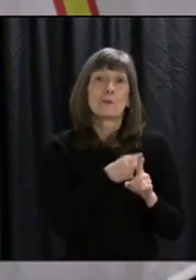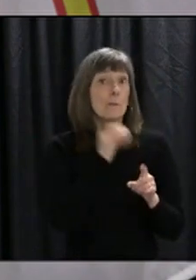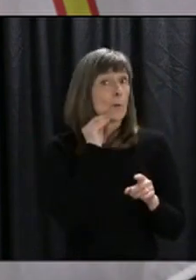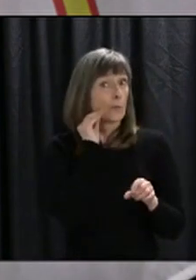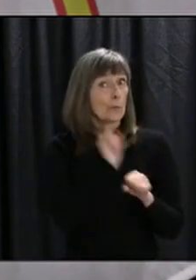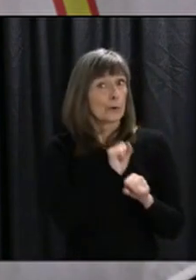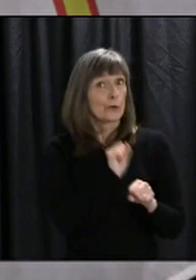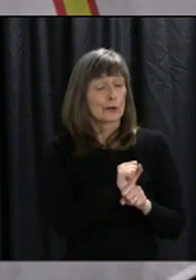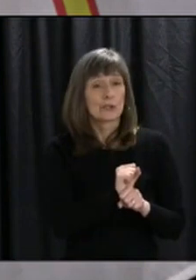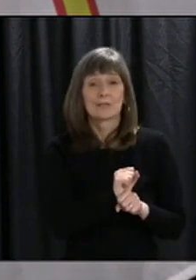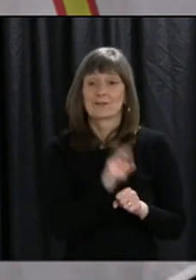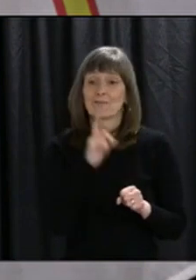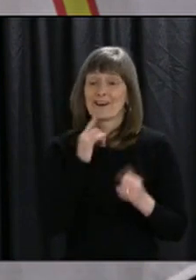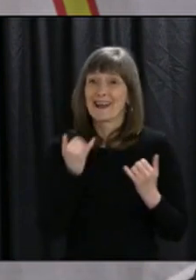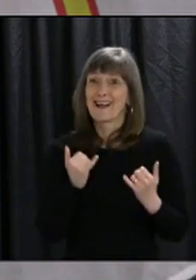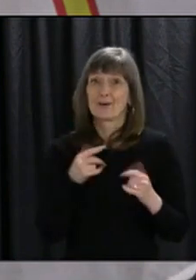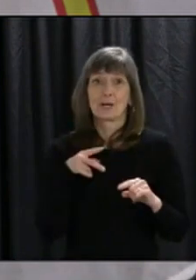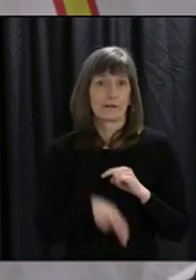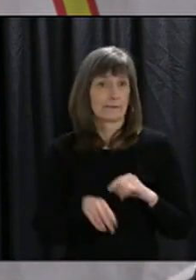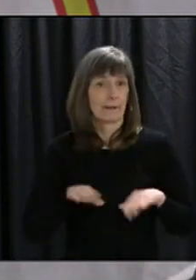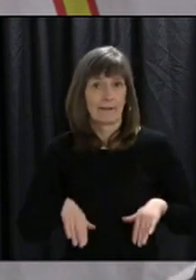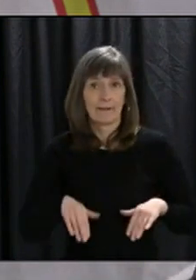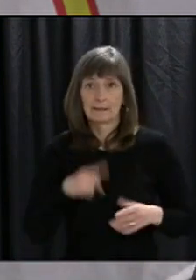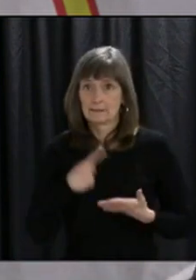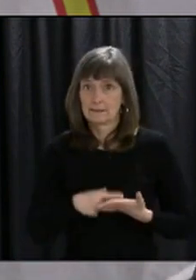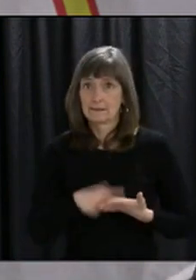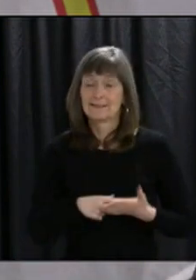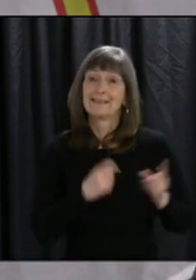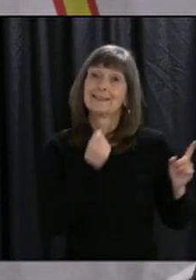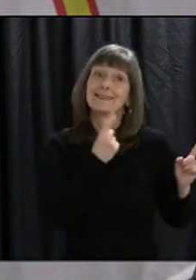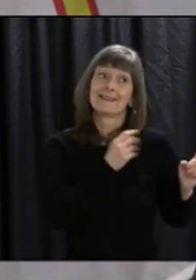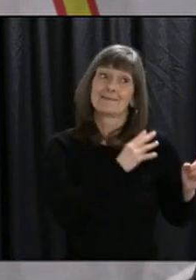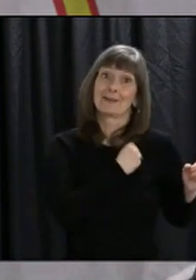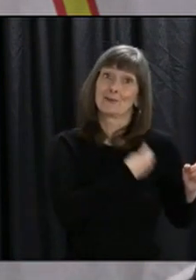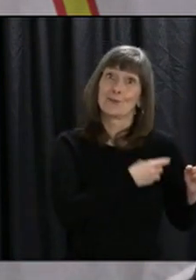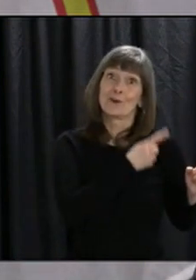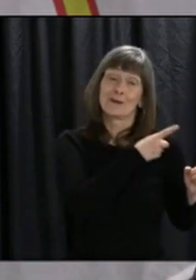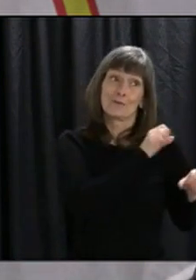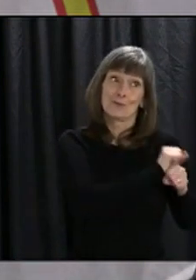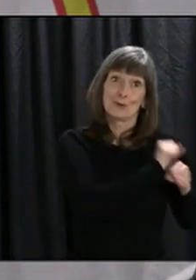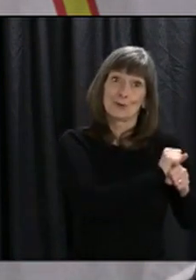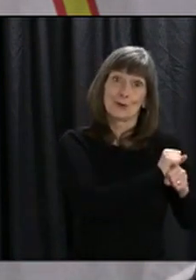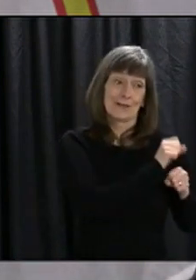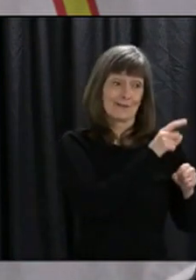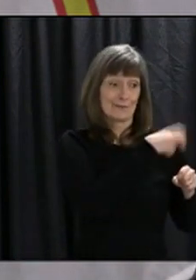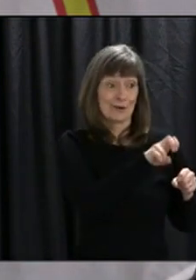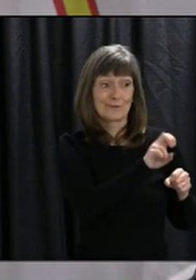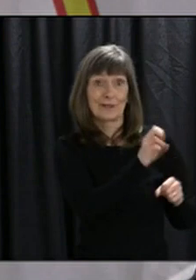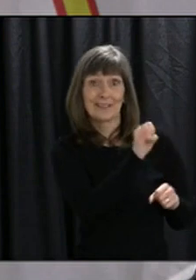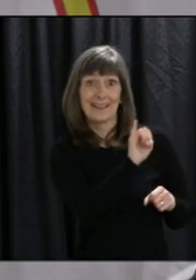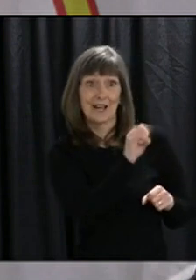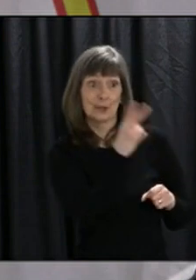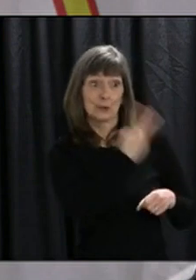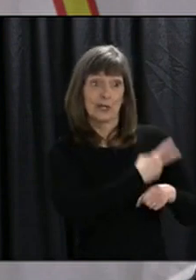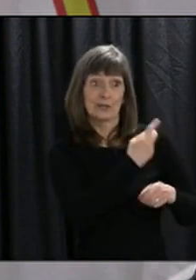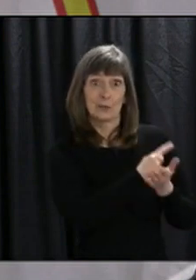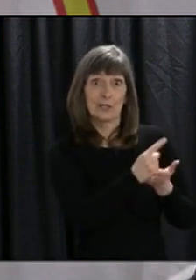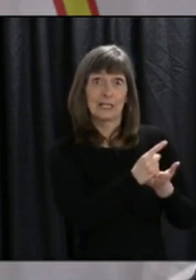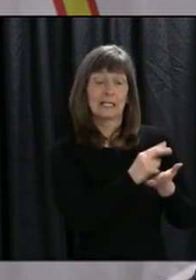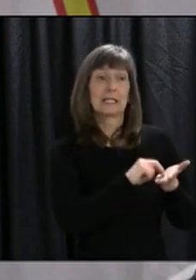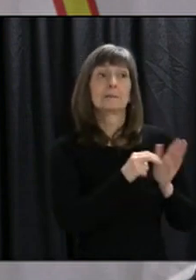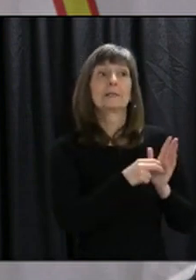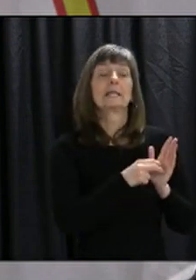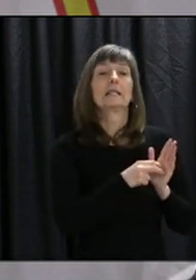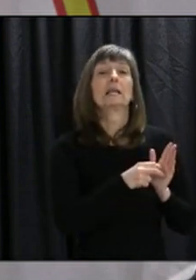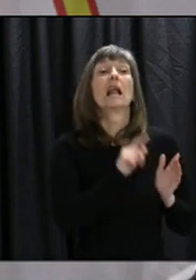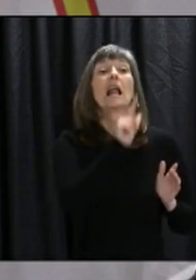now, because keep in mind that in Manitoba, those workers would be forced to pay back a portion of that EI that they would be claiming on the 2 days that